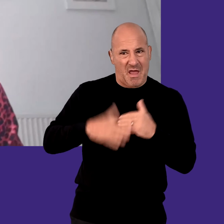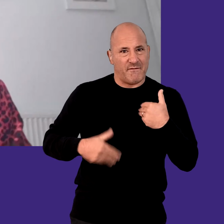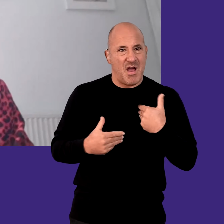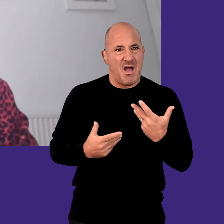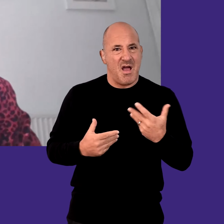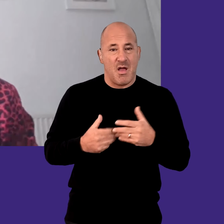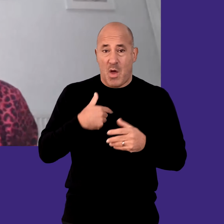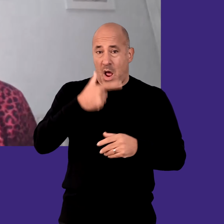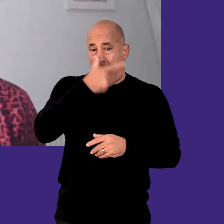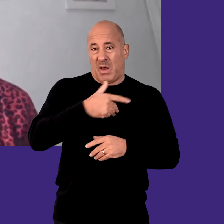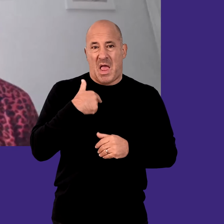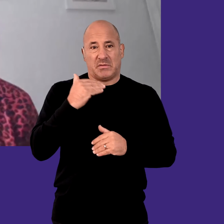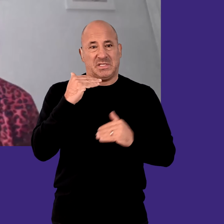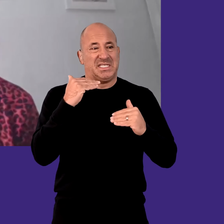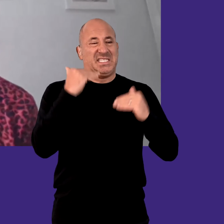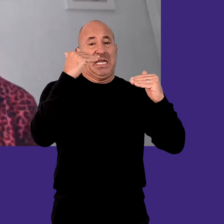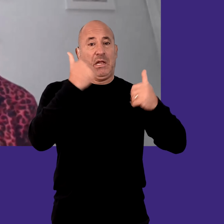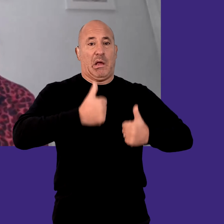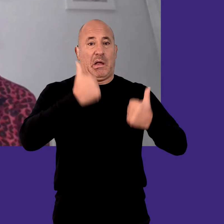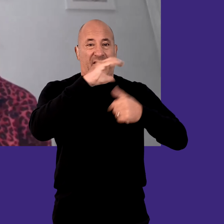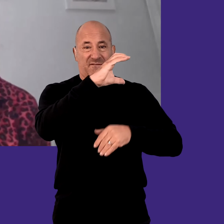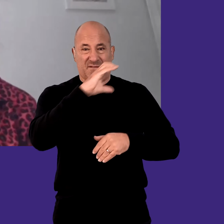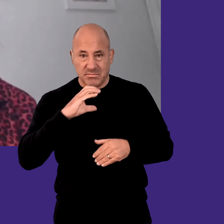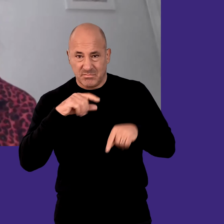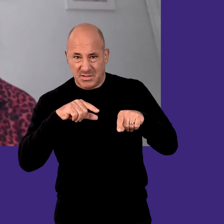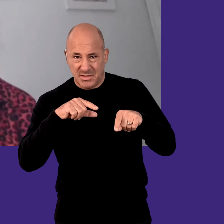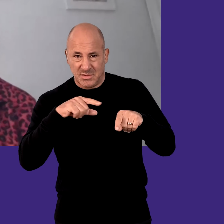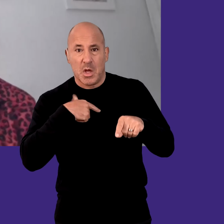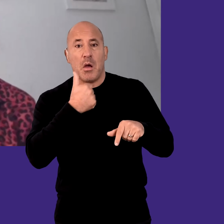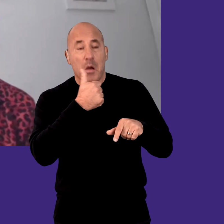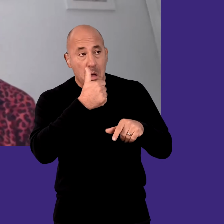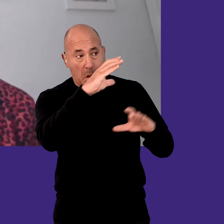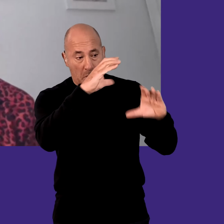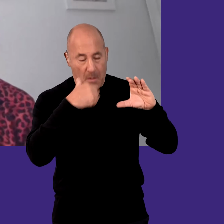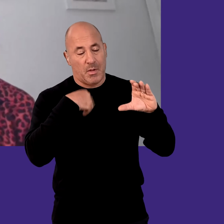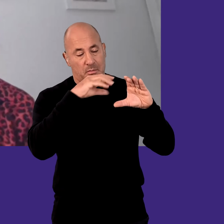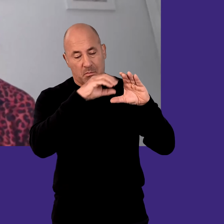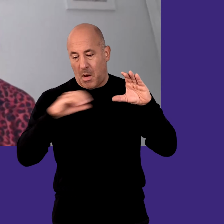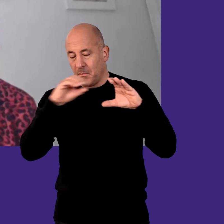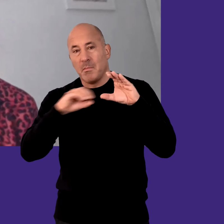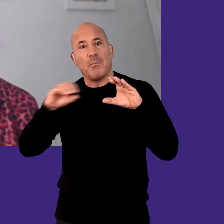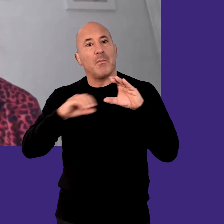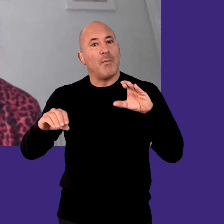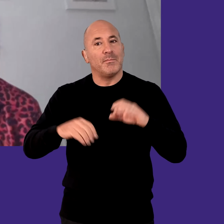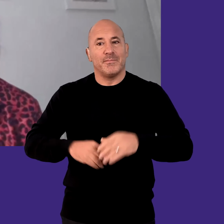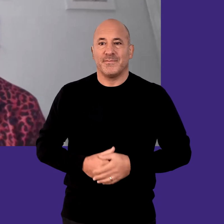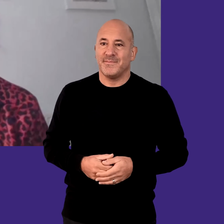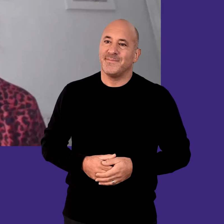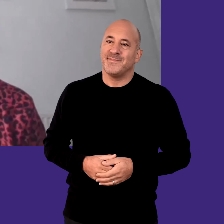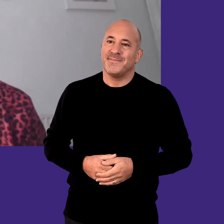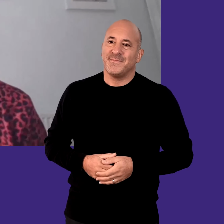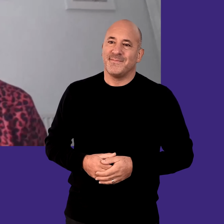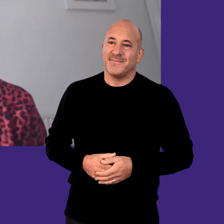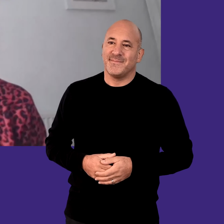this before. We were very lucky we had senior investment in terms of this as an approach, and we're able to put some funding towards